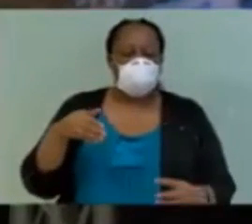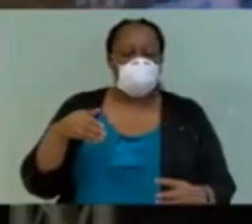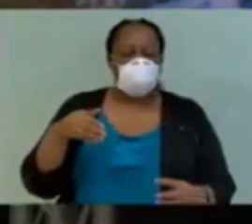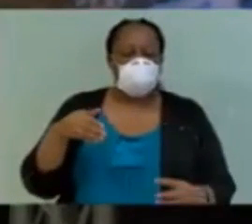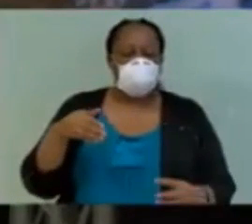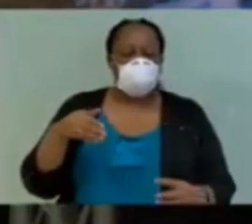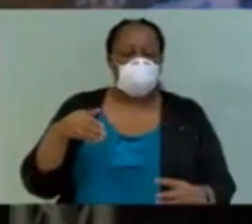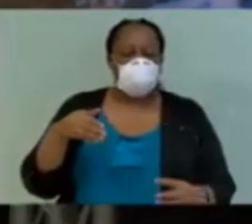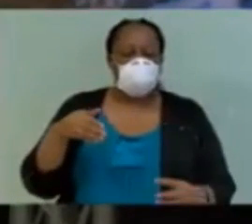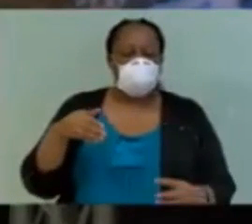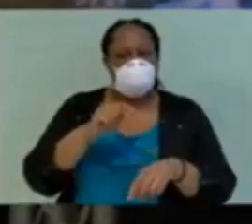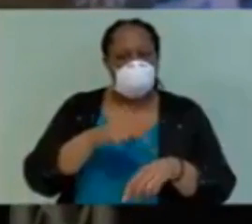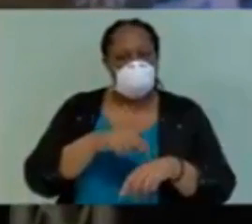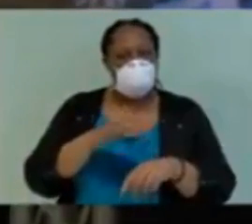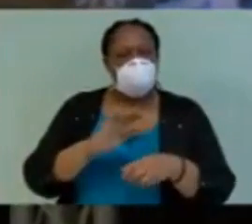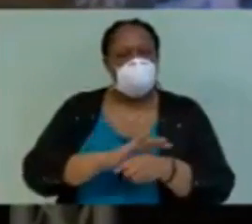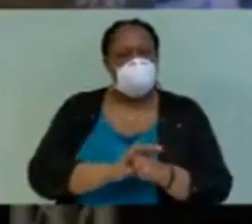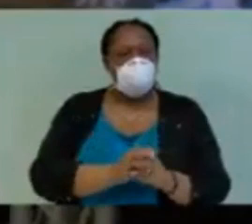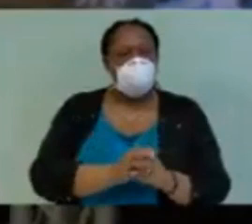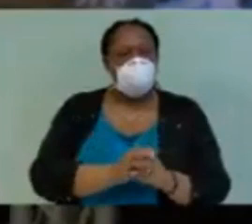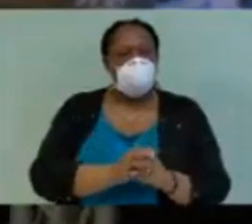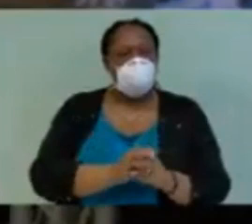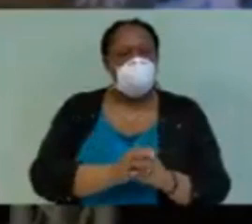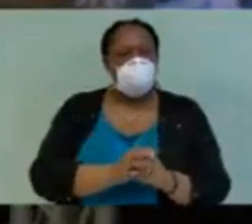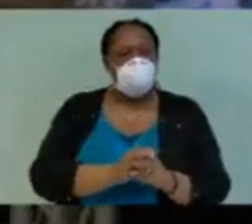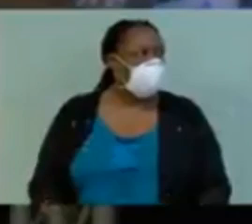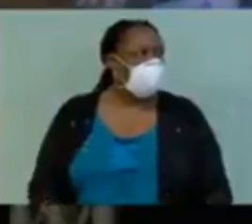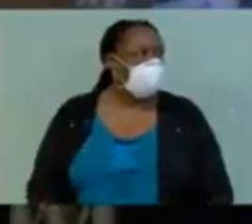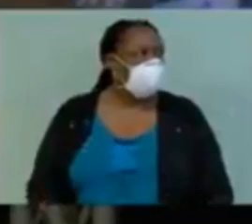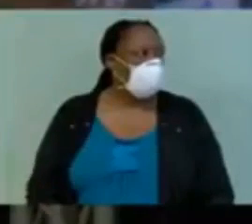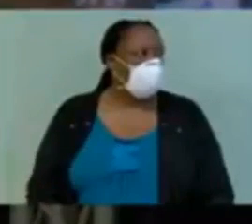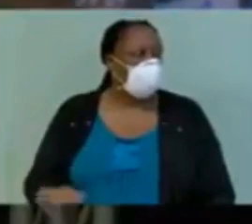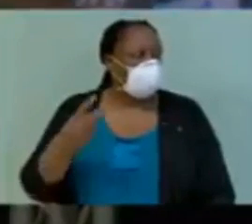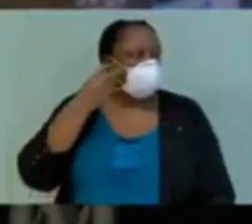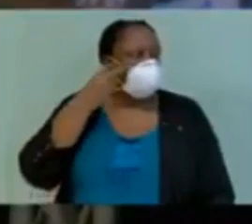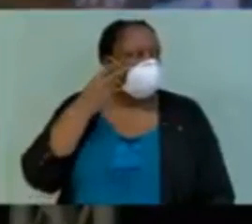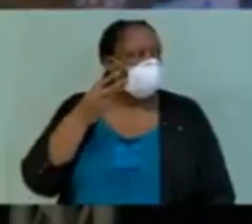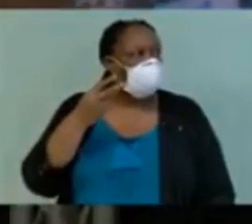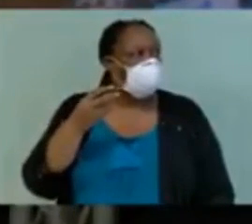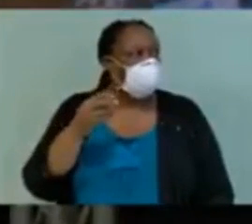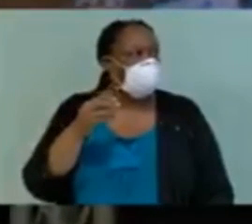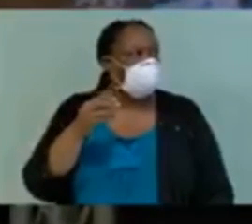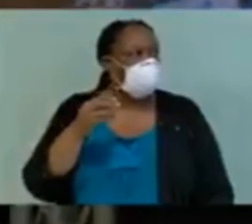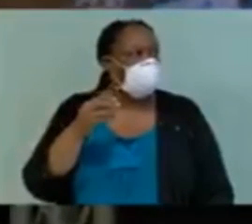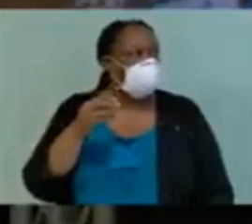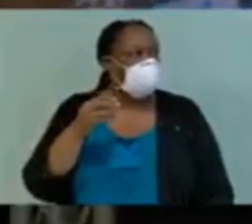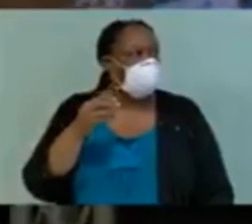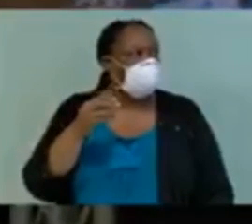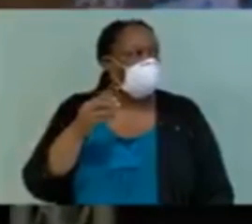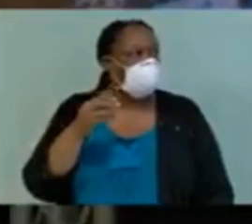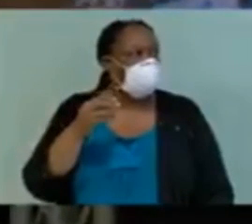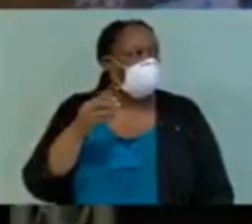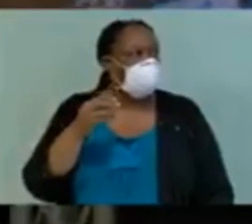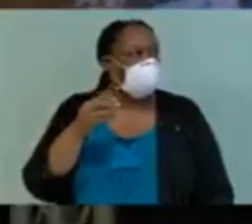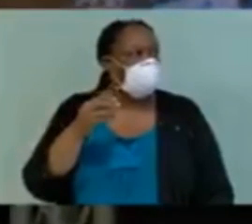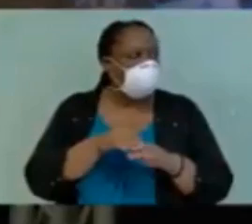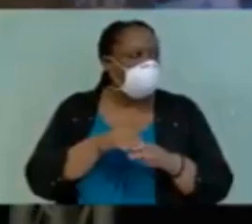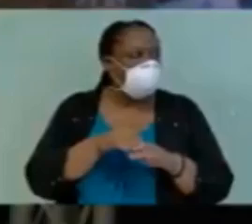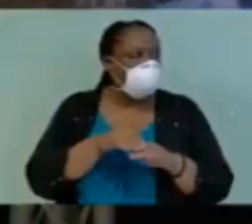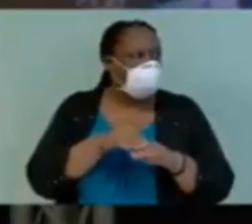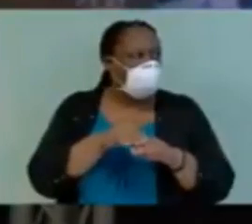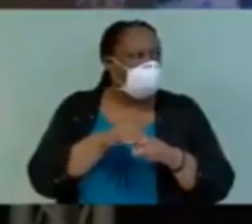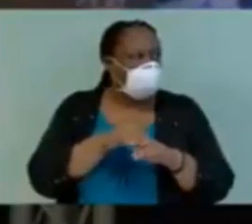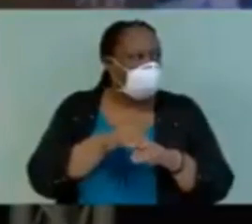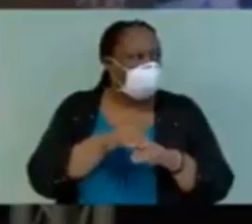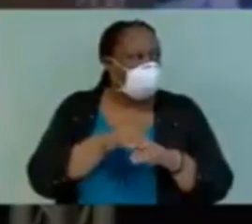significantly from this gesture. It was one way of accelerating the rate at which we can get